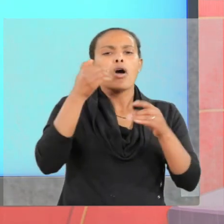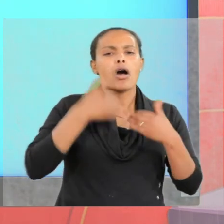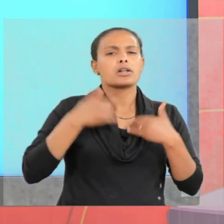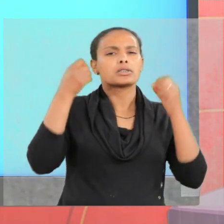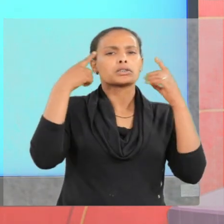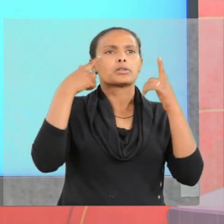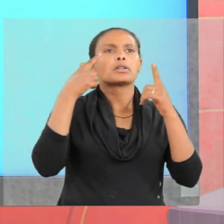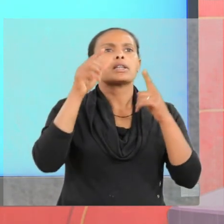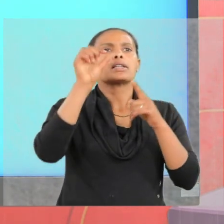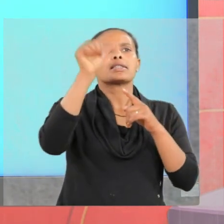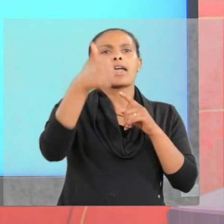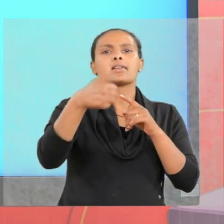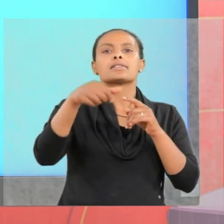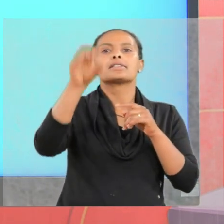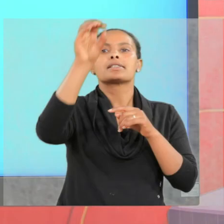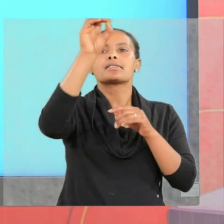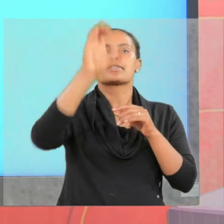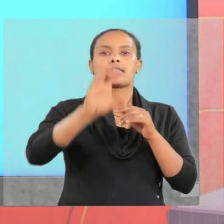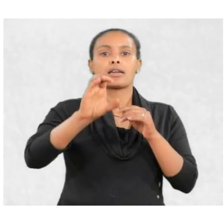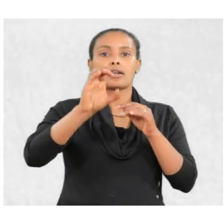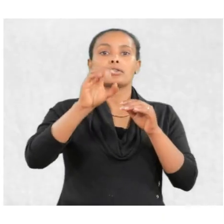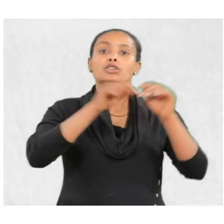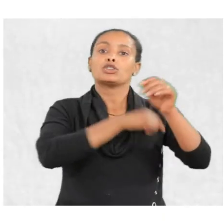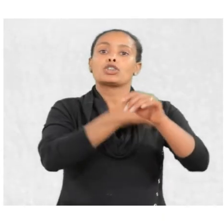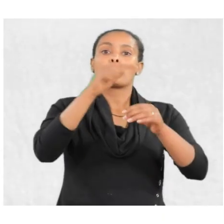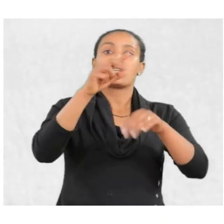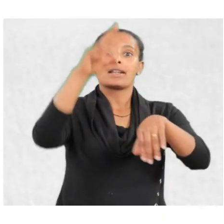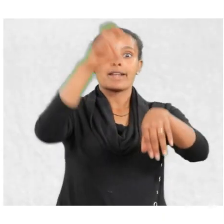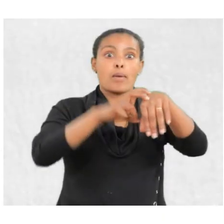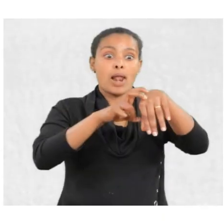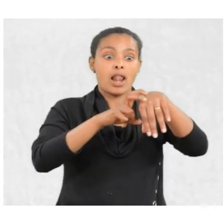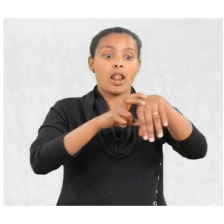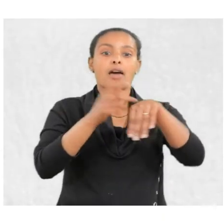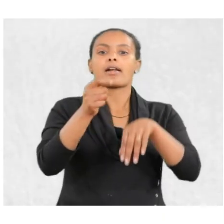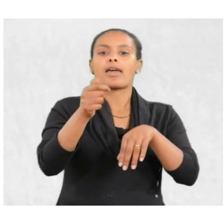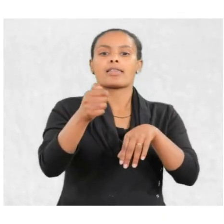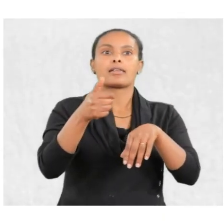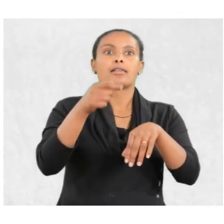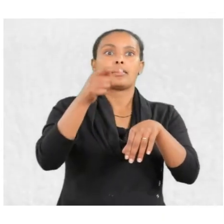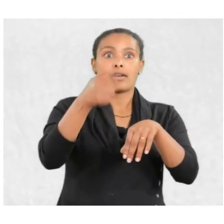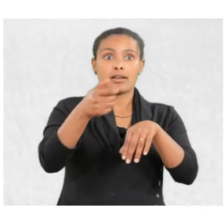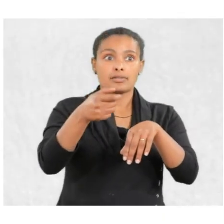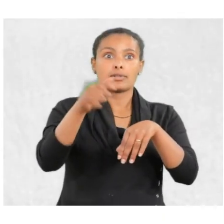A 10 degrees centigrade change of temperature doubles the rate.